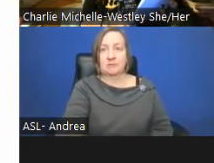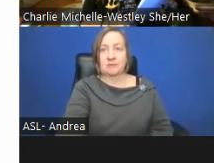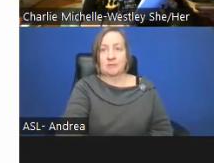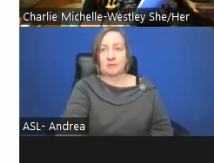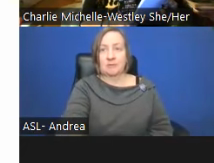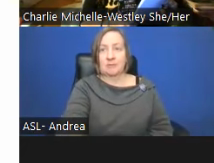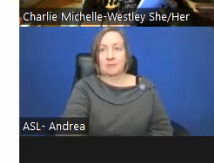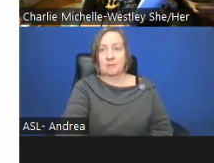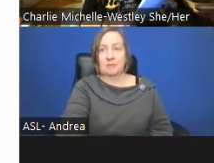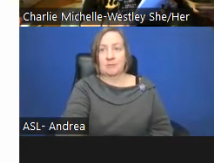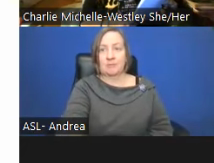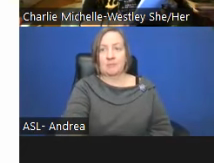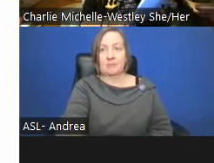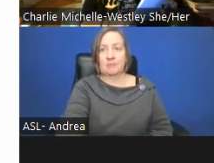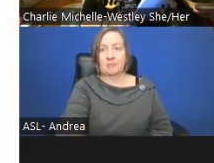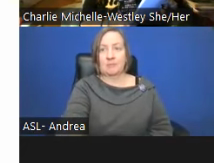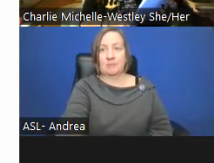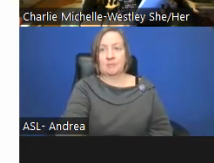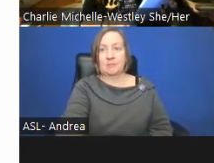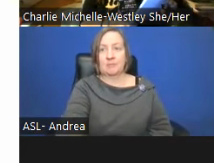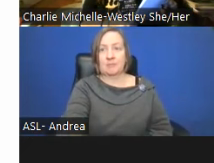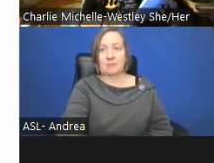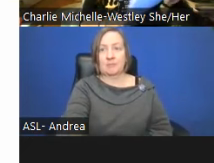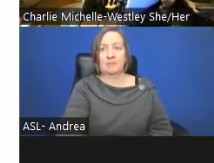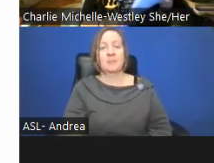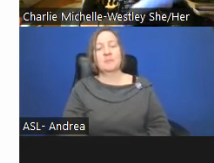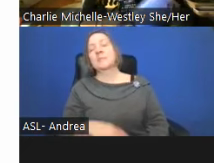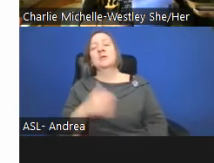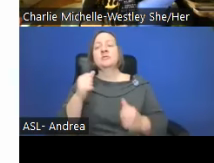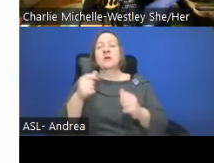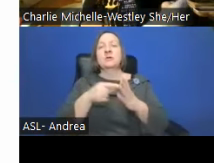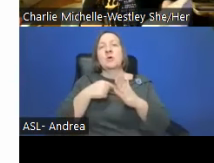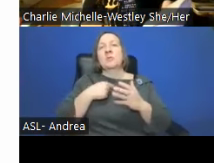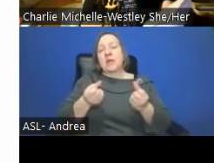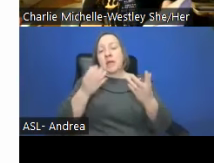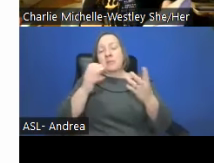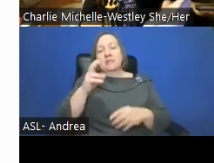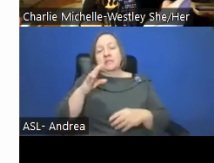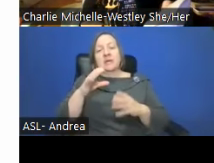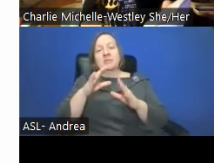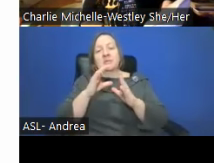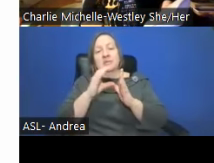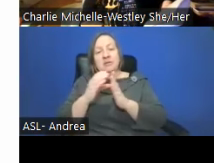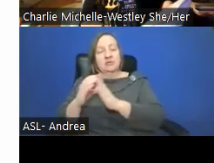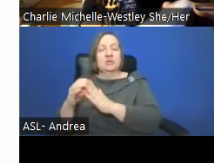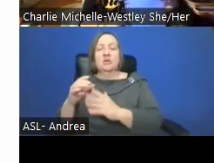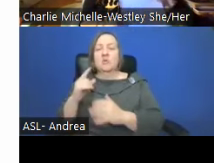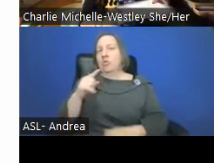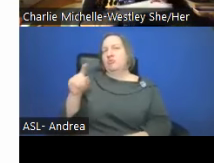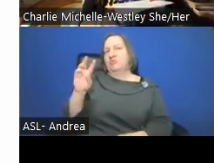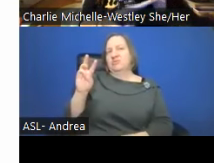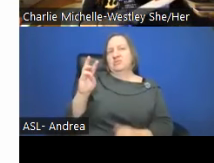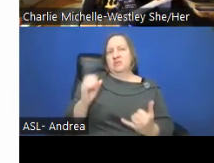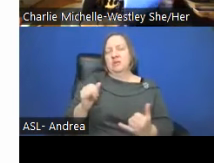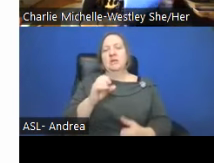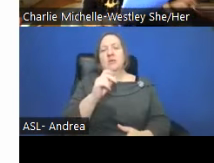Just trying to show me how many subsections there are. It's a long one. Yeah. Let's go to 1 through 6 right now.